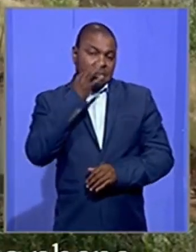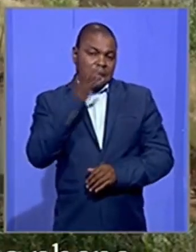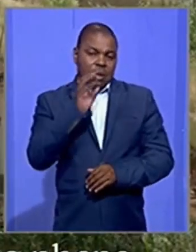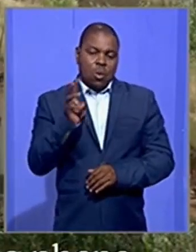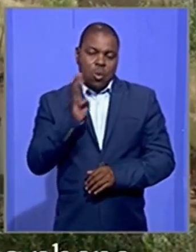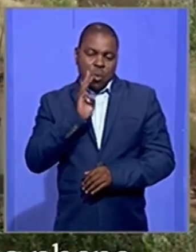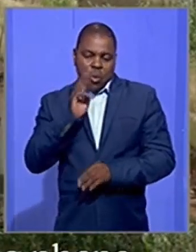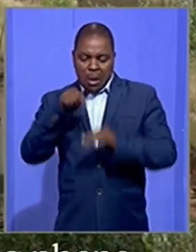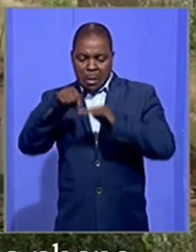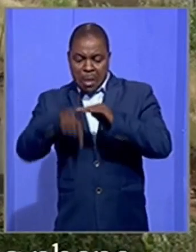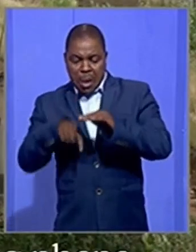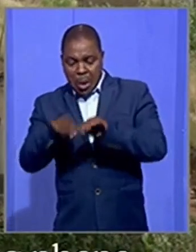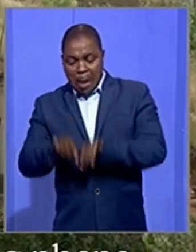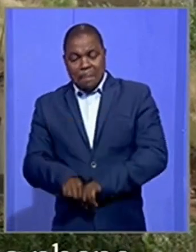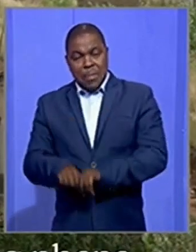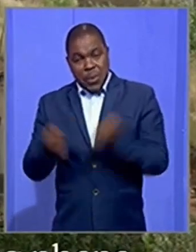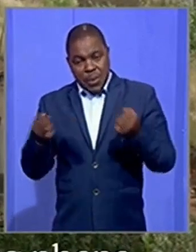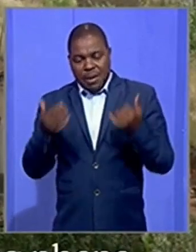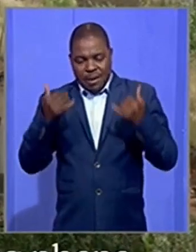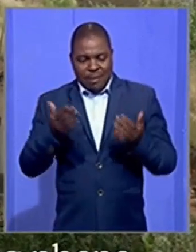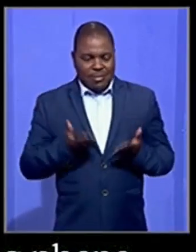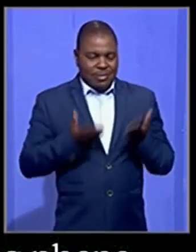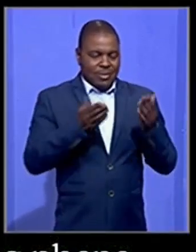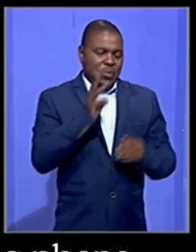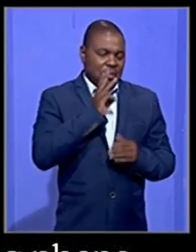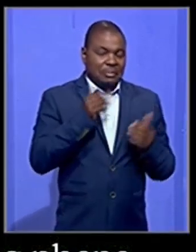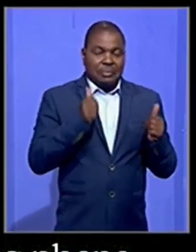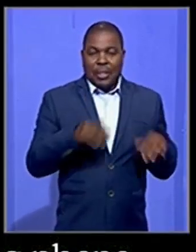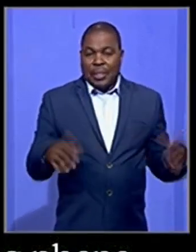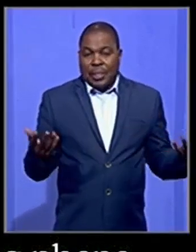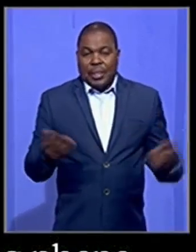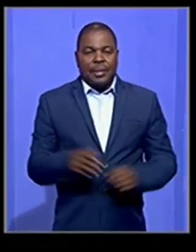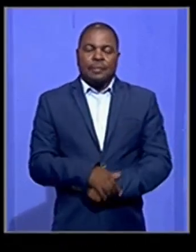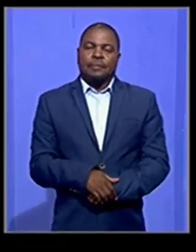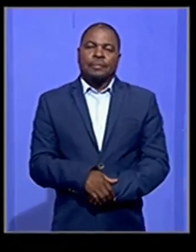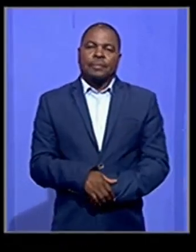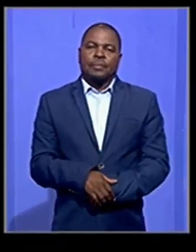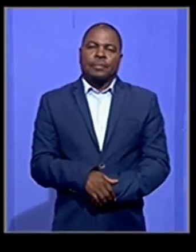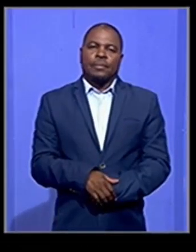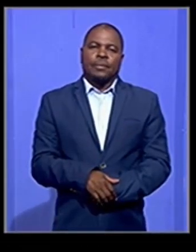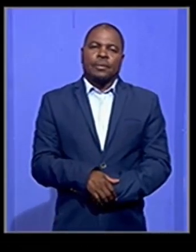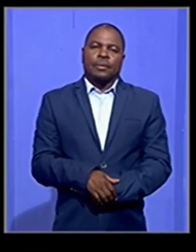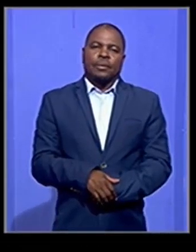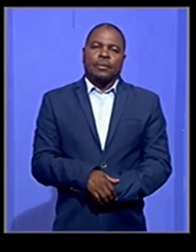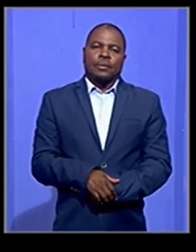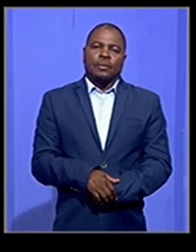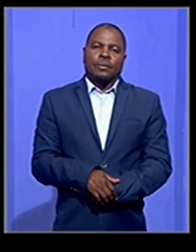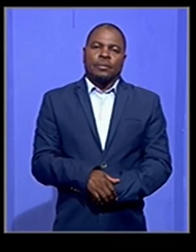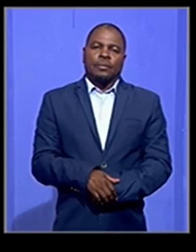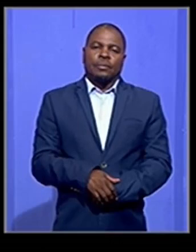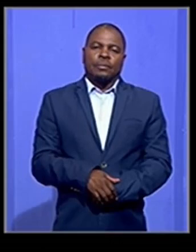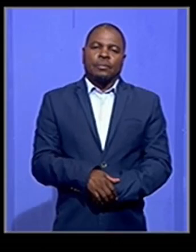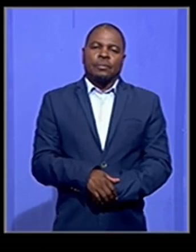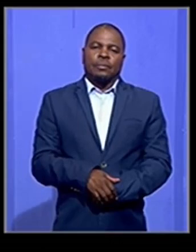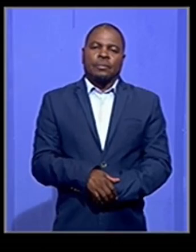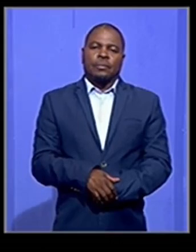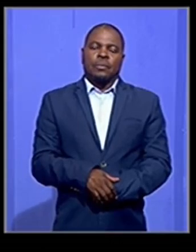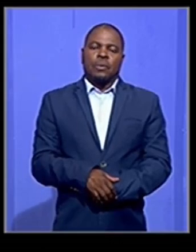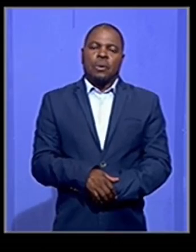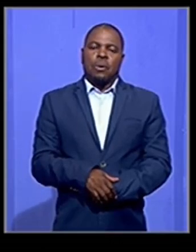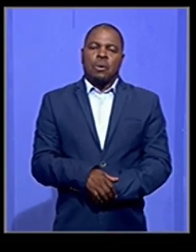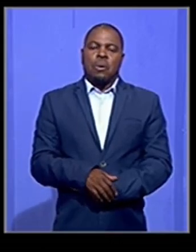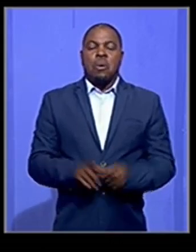ke gona go bakileng tlamelo e sa lolamang ya metsi. Na thandela ikhulwane ye ra ita sa Municipal Street ine yo